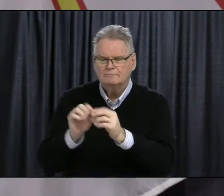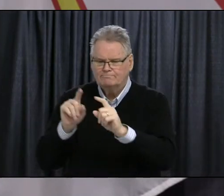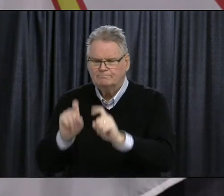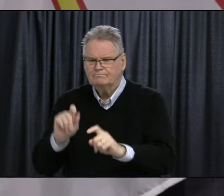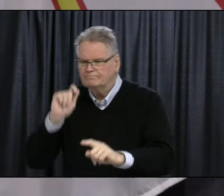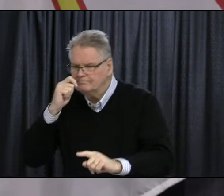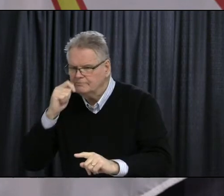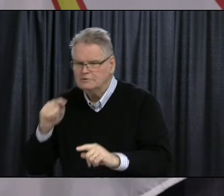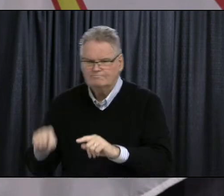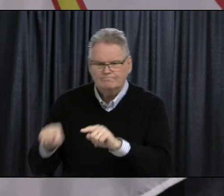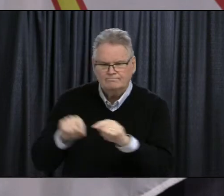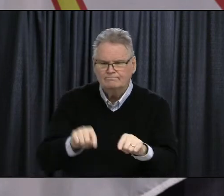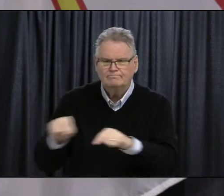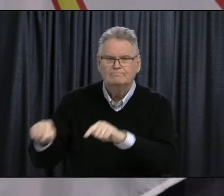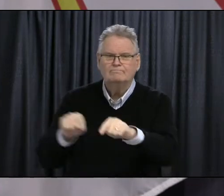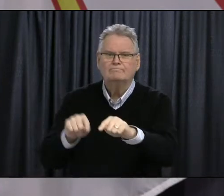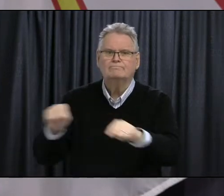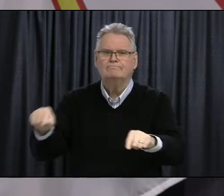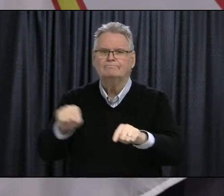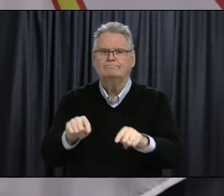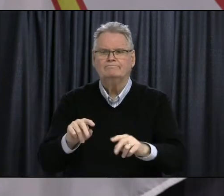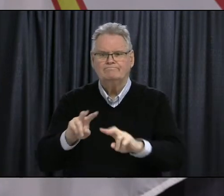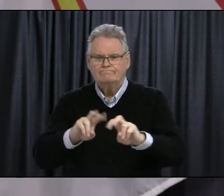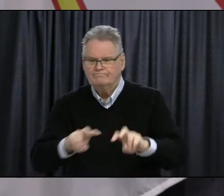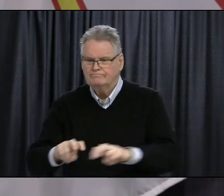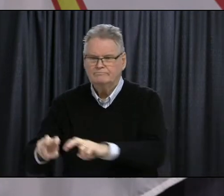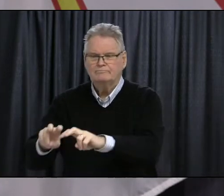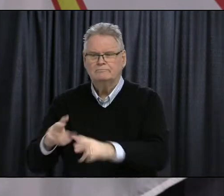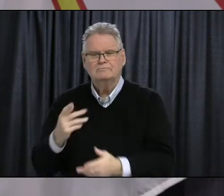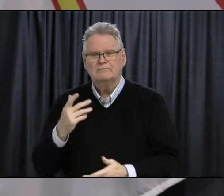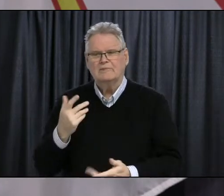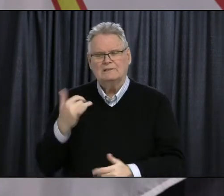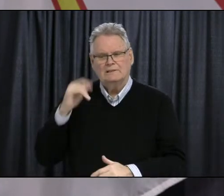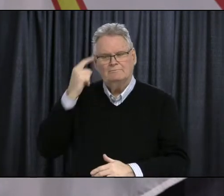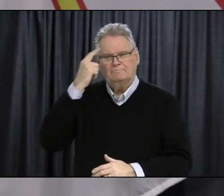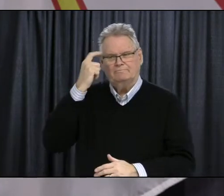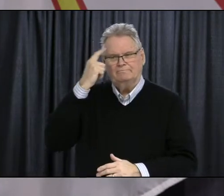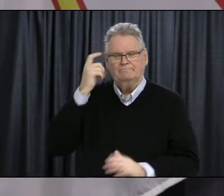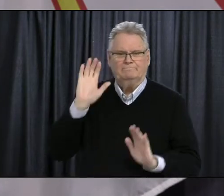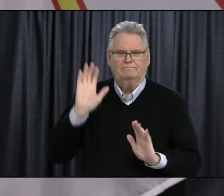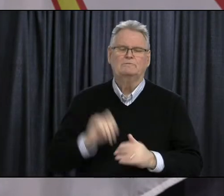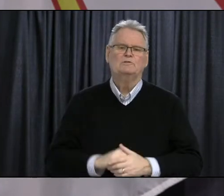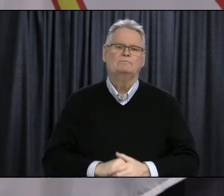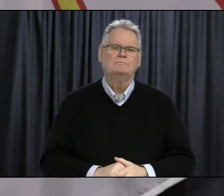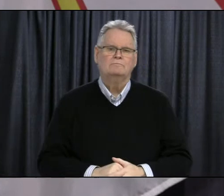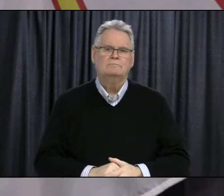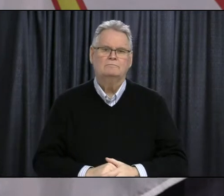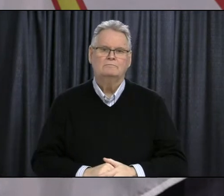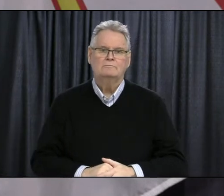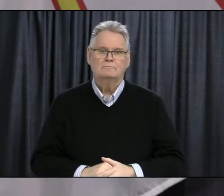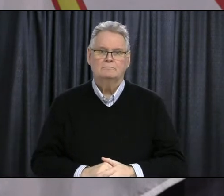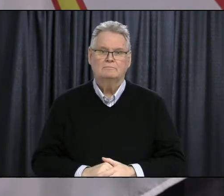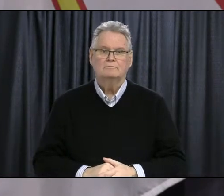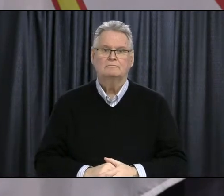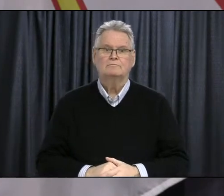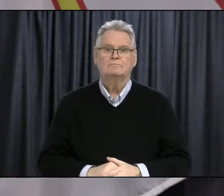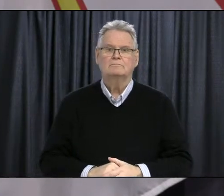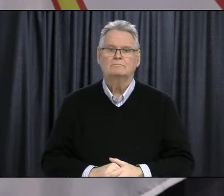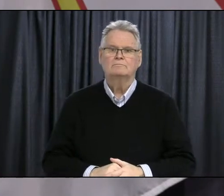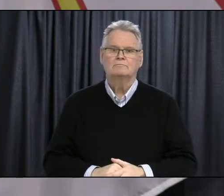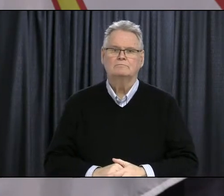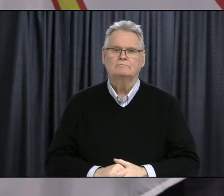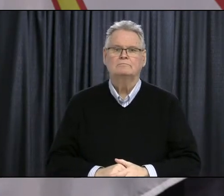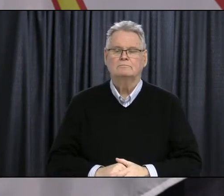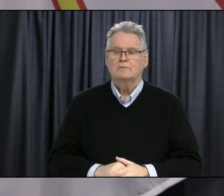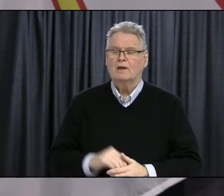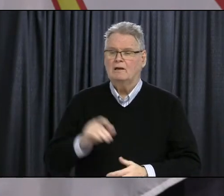case doesn't change with their test result. We still are watching their